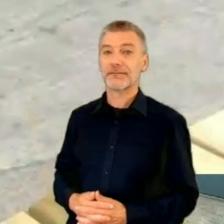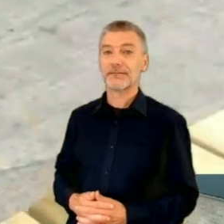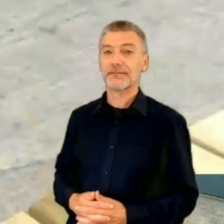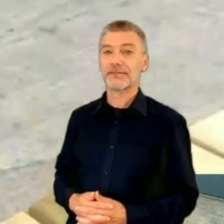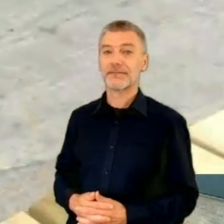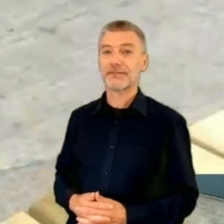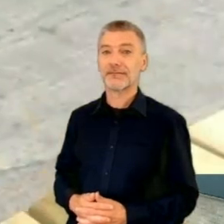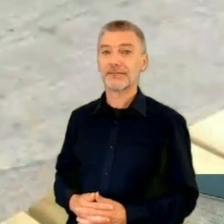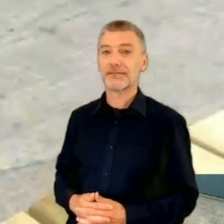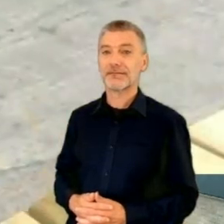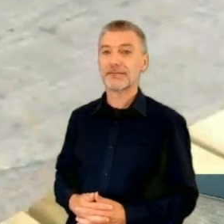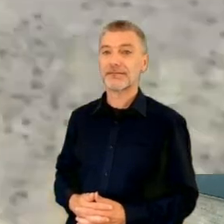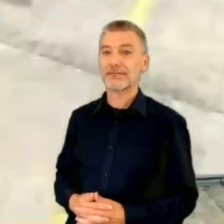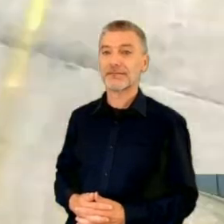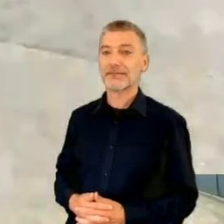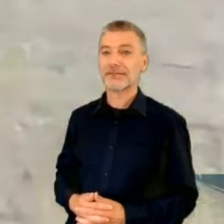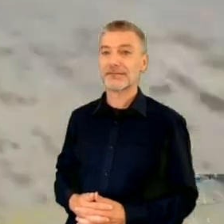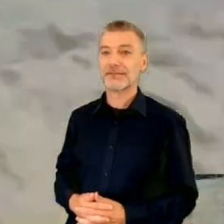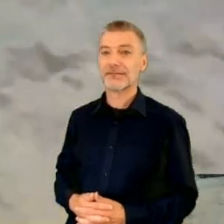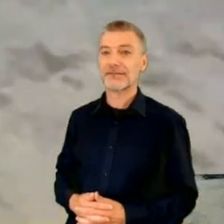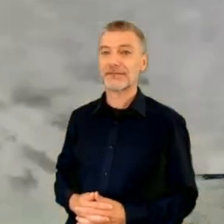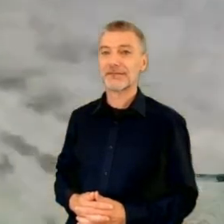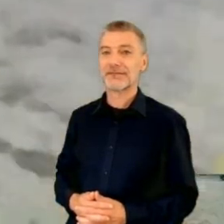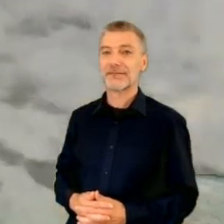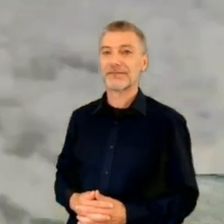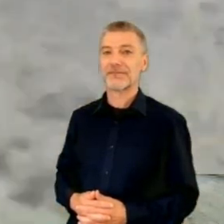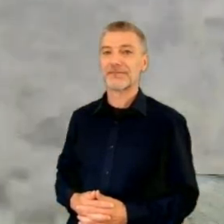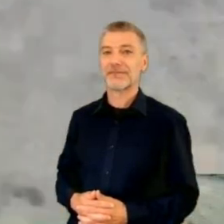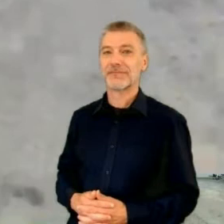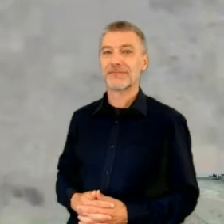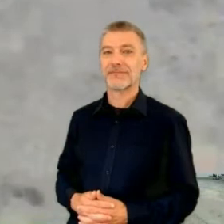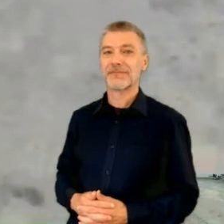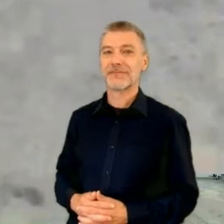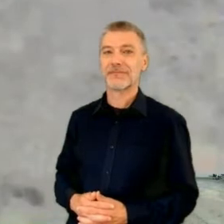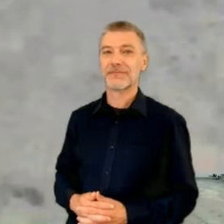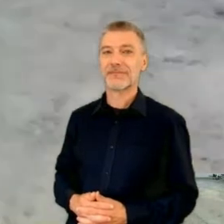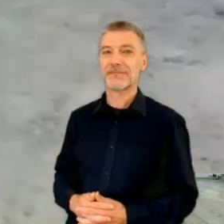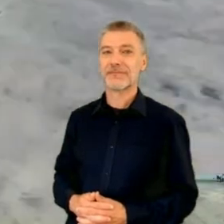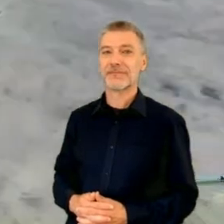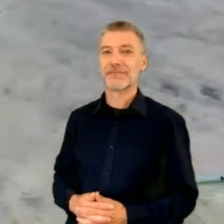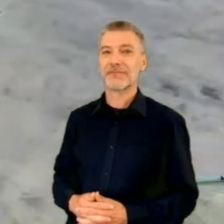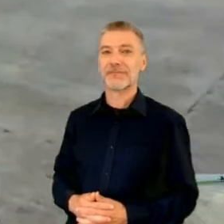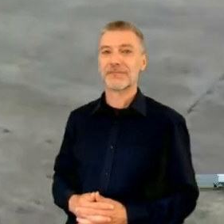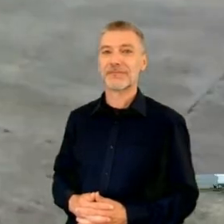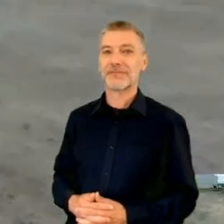So airfields, apologies, not always the most glamorous of locations, but always have the best